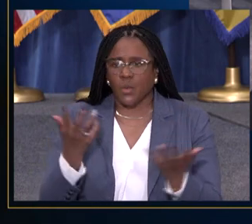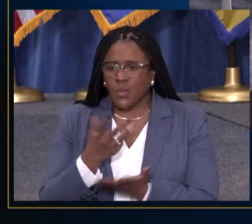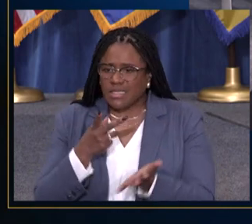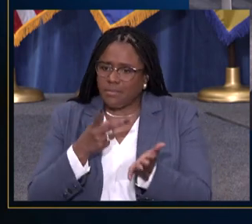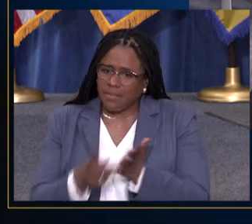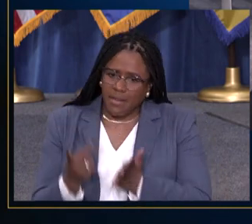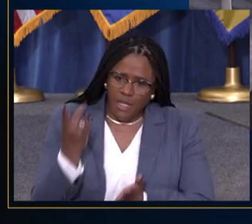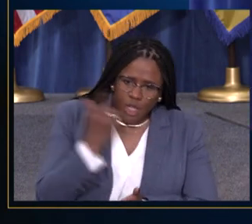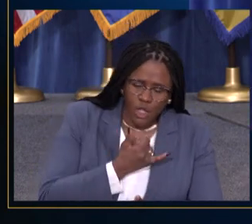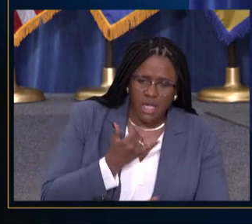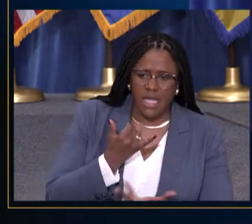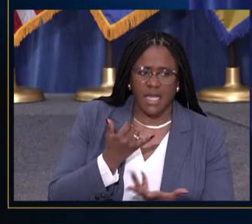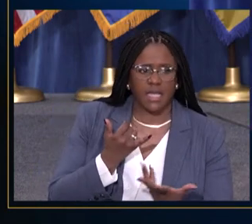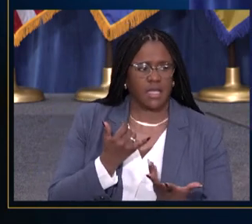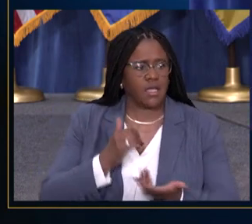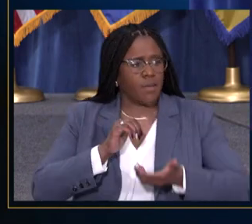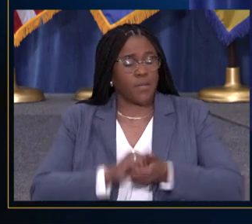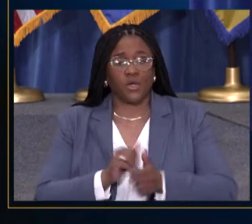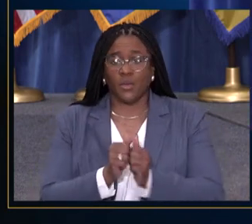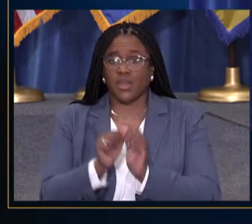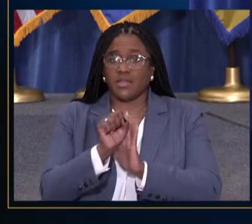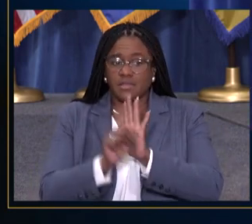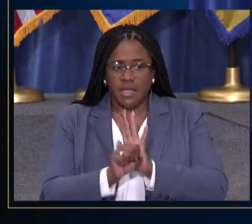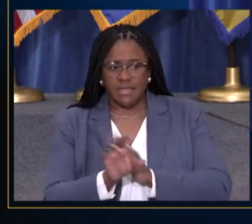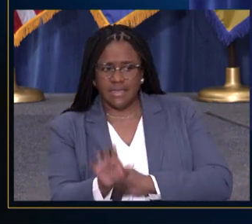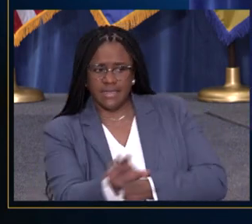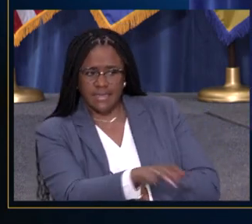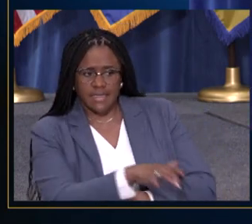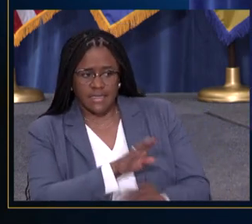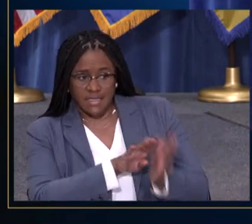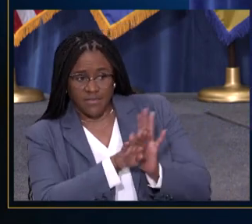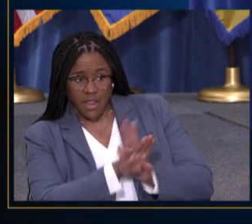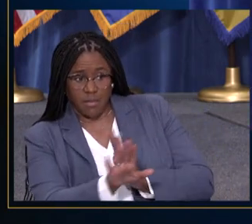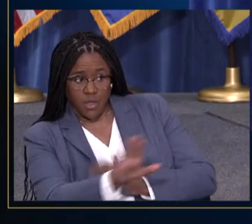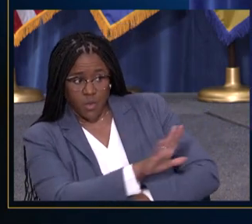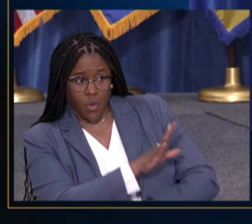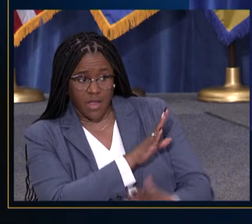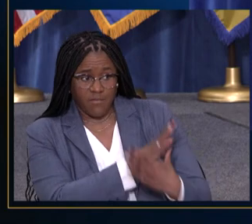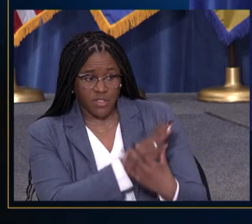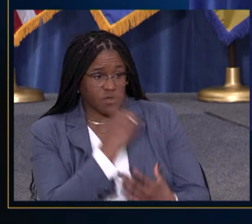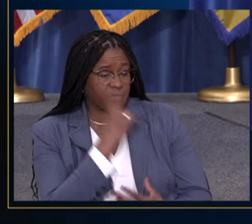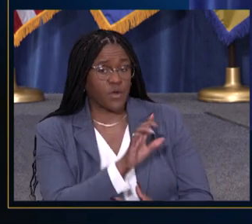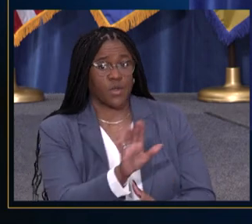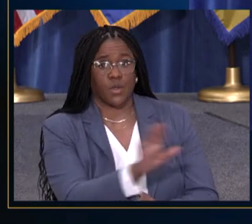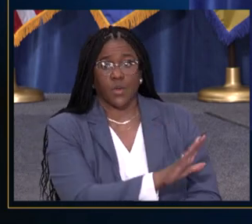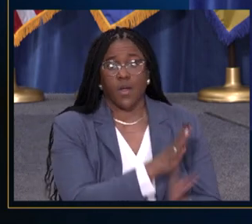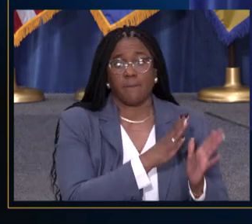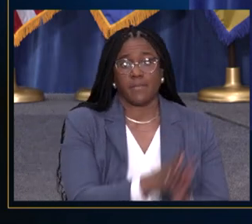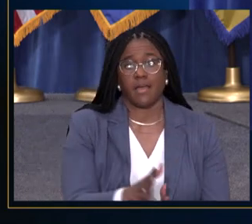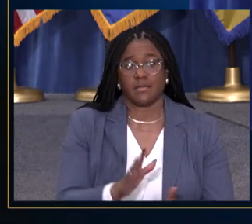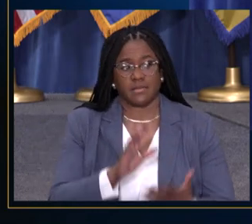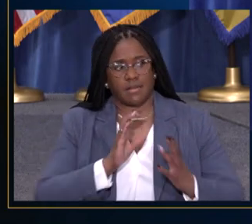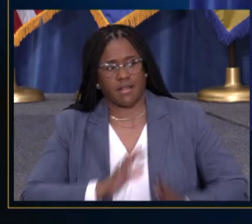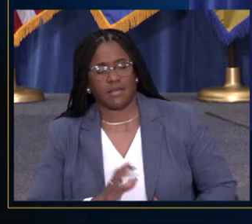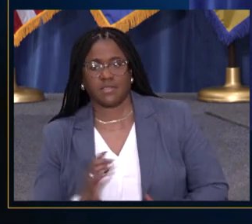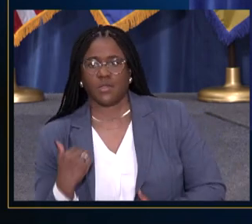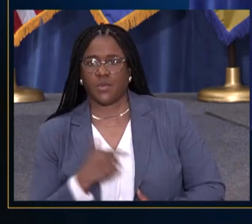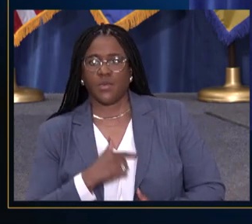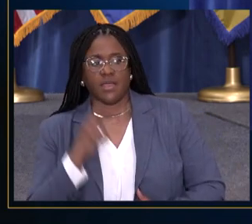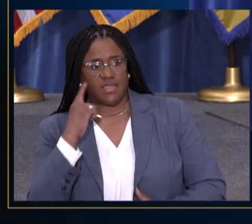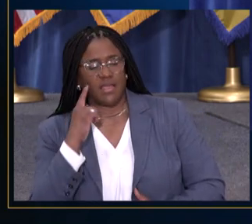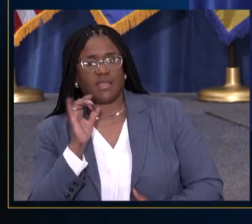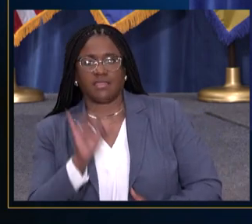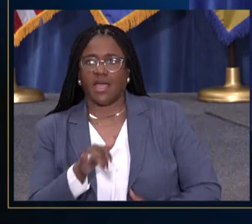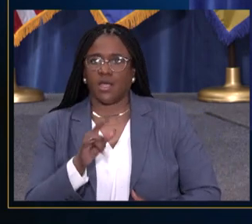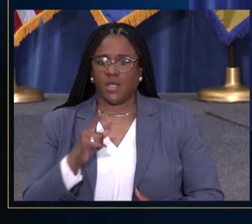model could be, partnering with states as they develop their own interventions, form their own plans. We think, particularly at the scale